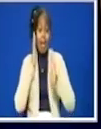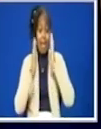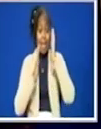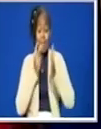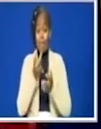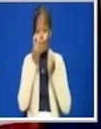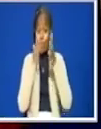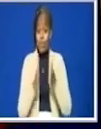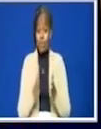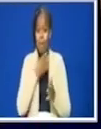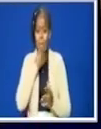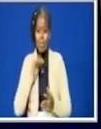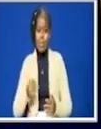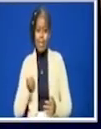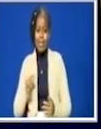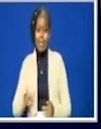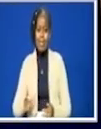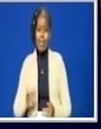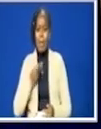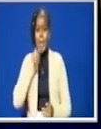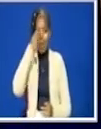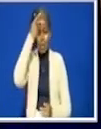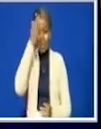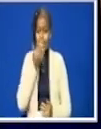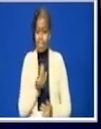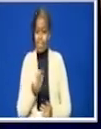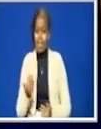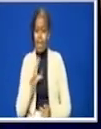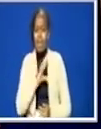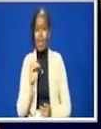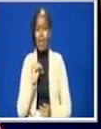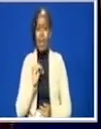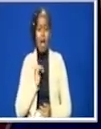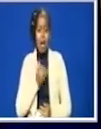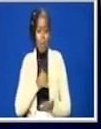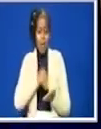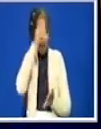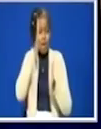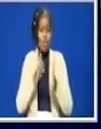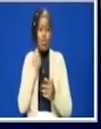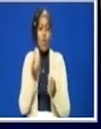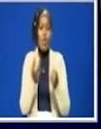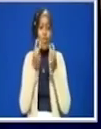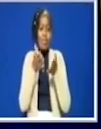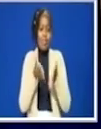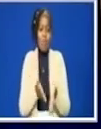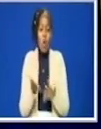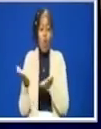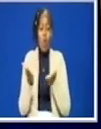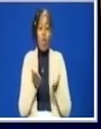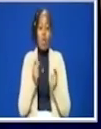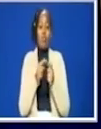Hello viewers, boys and girls, parents and children, and our dear students who are watching this. Welcome to